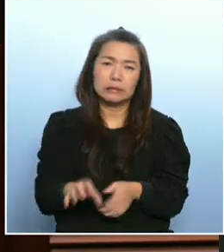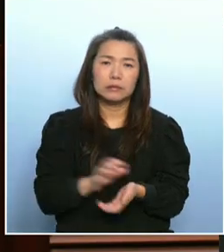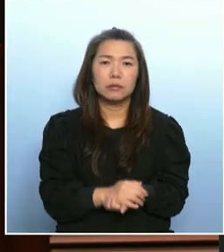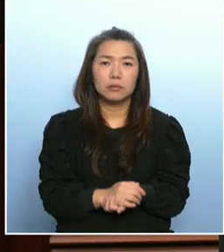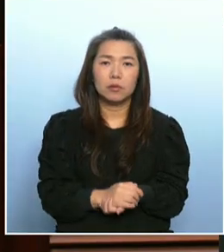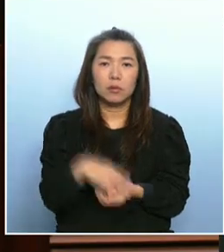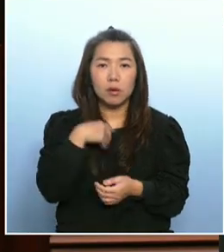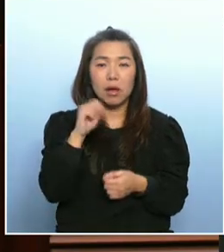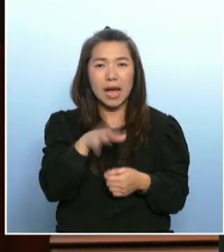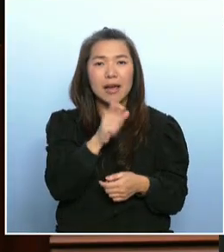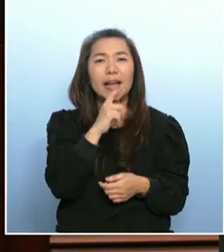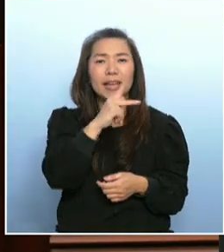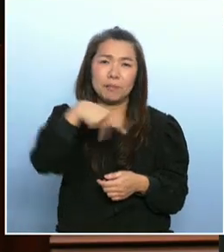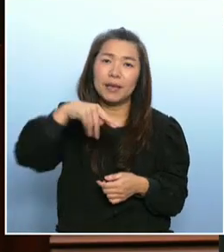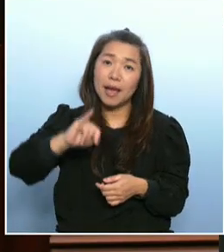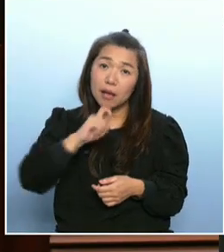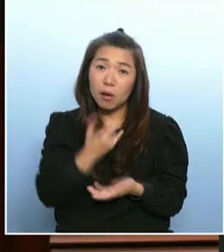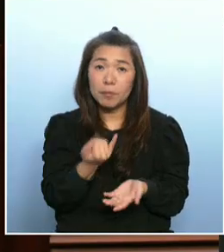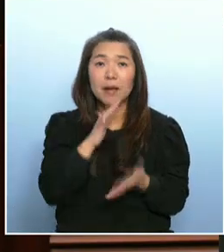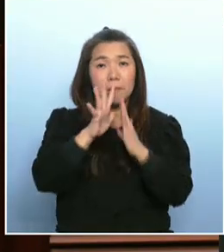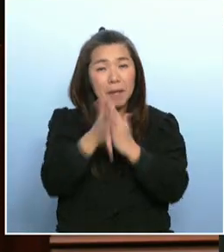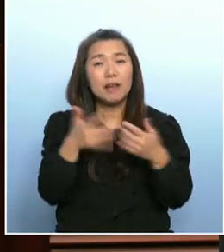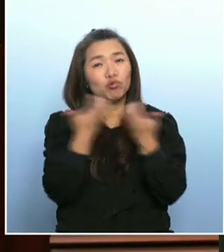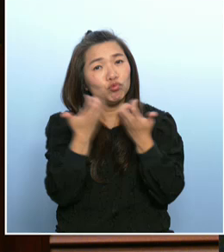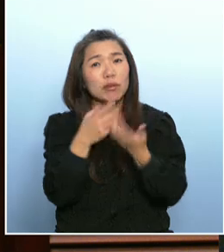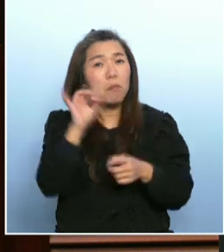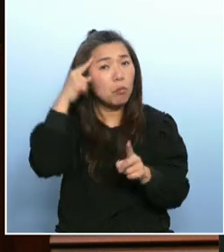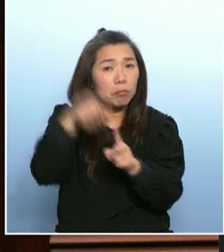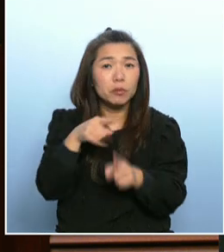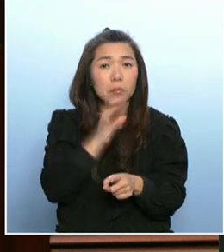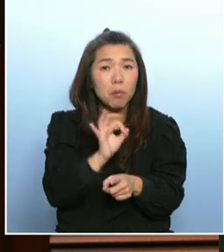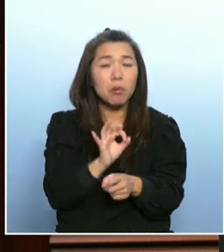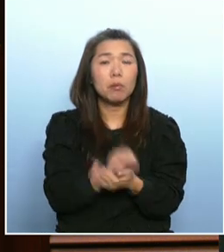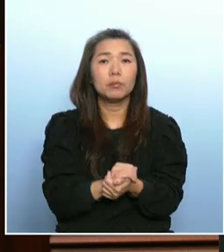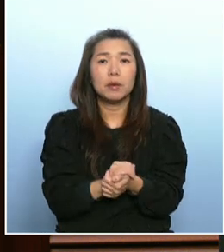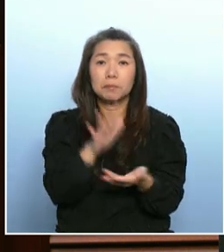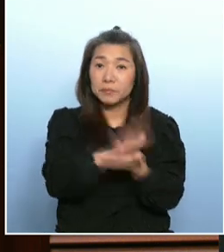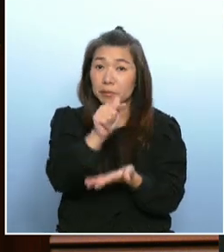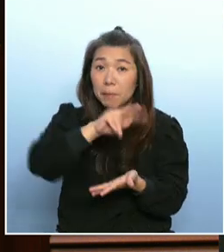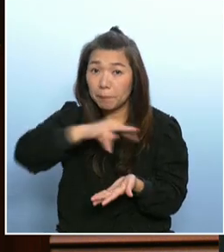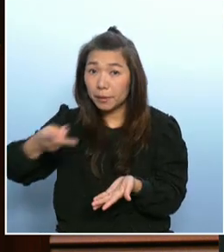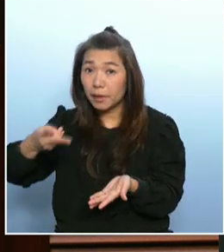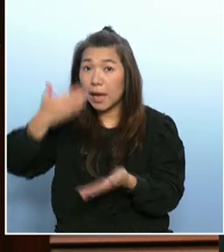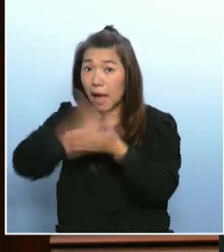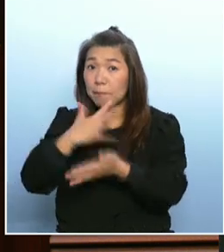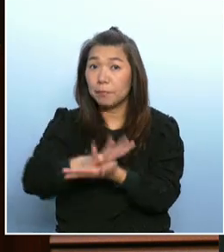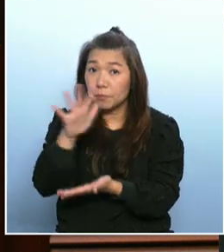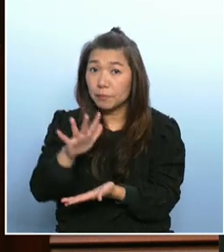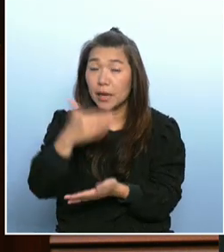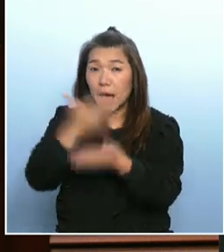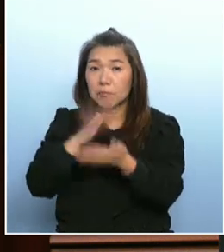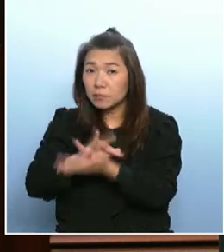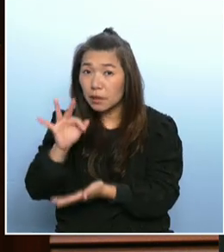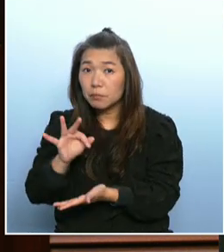the LWB will work on residential care services for persons with disabilities. Do we have a KPI on the waiting time,